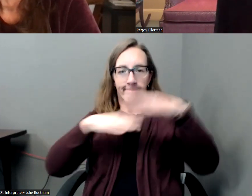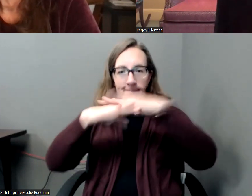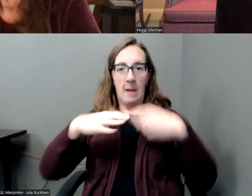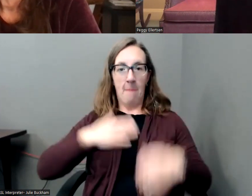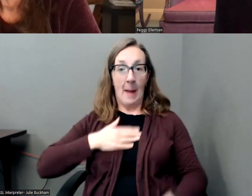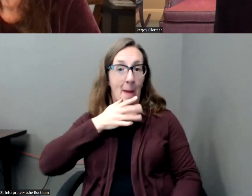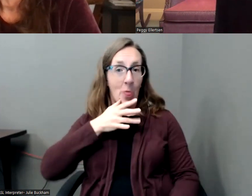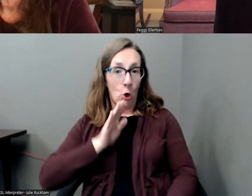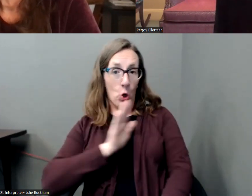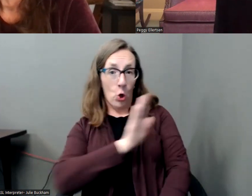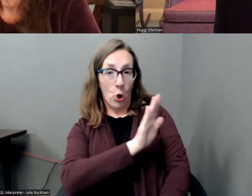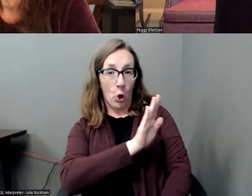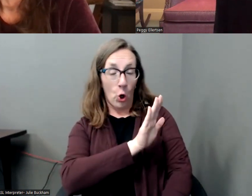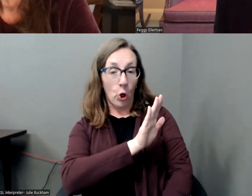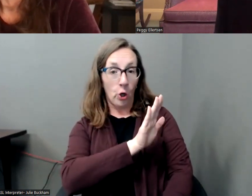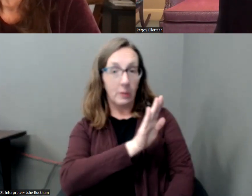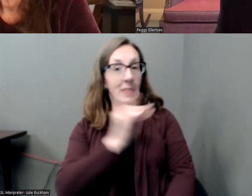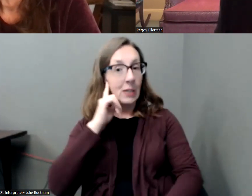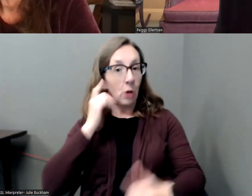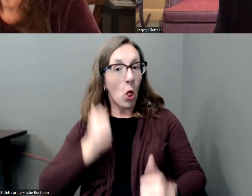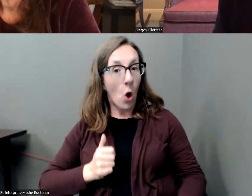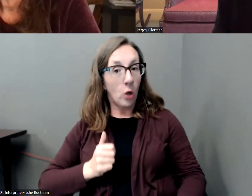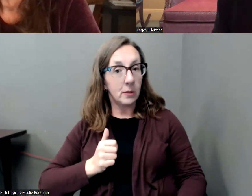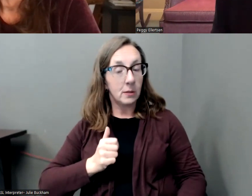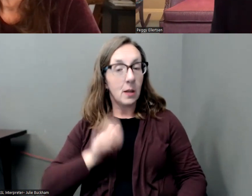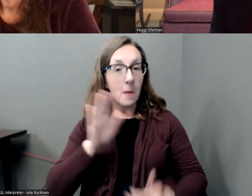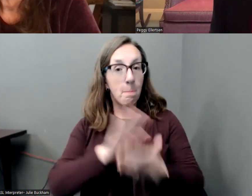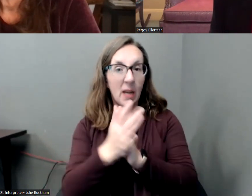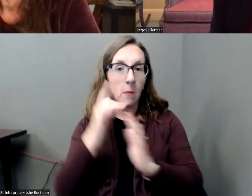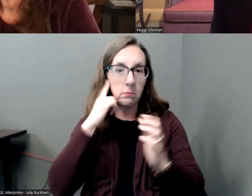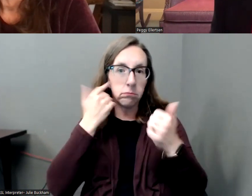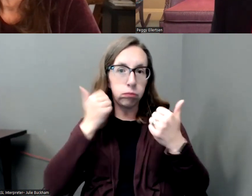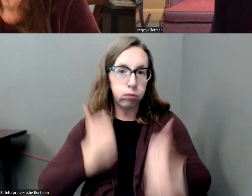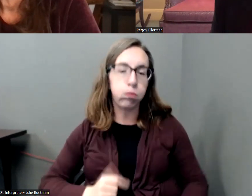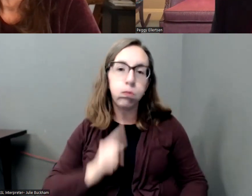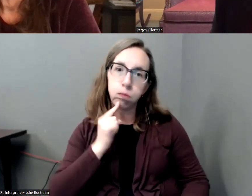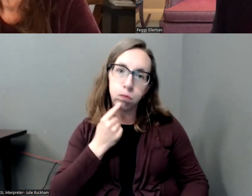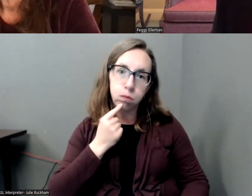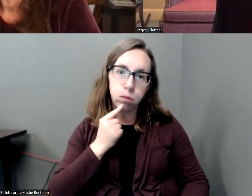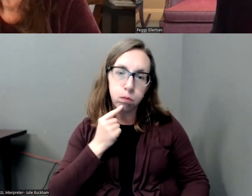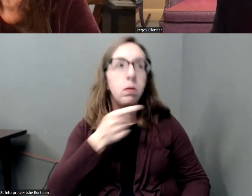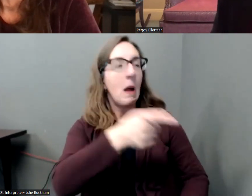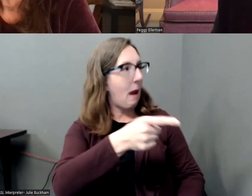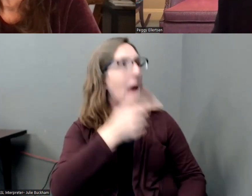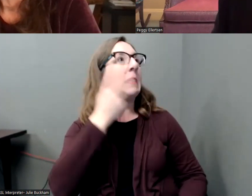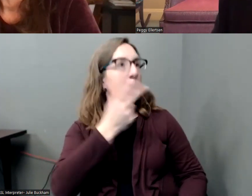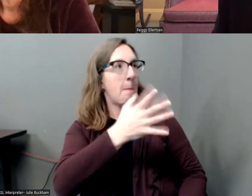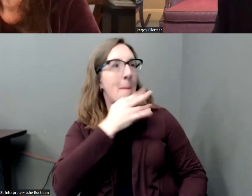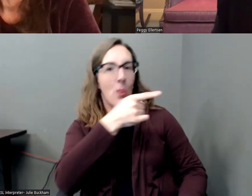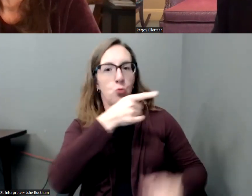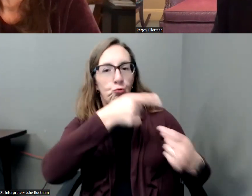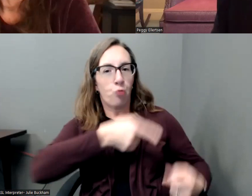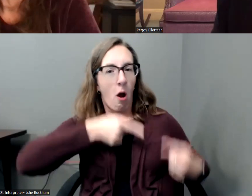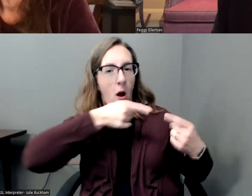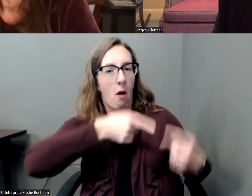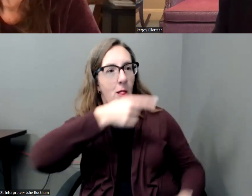because of her by then profound hearing loss, had really begun to become quite visible. So it left me